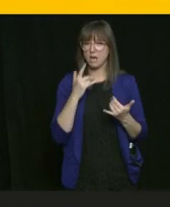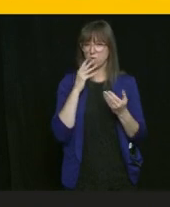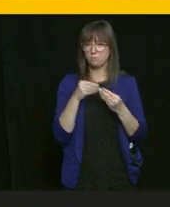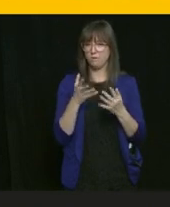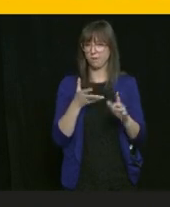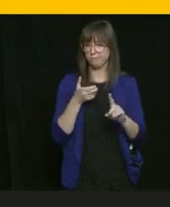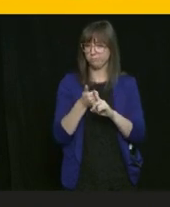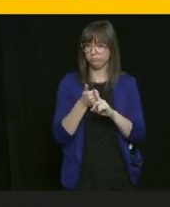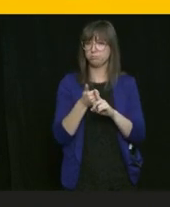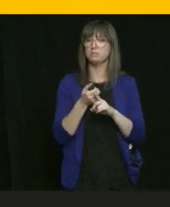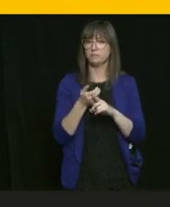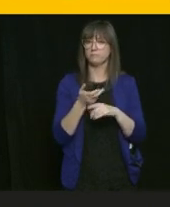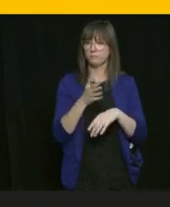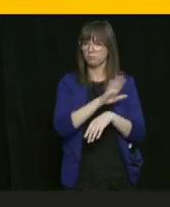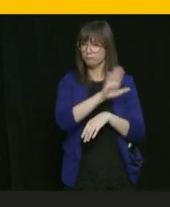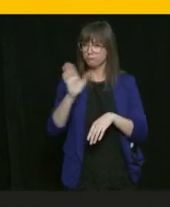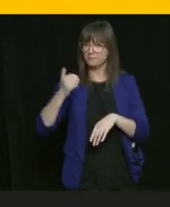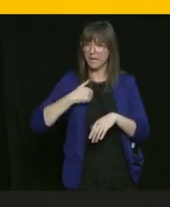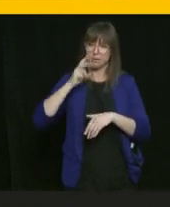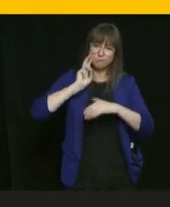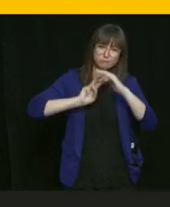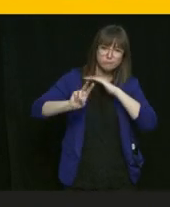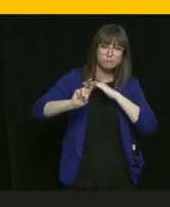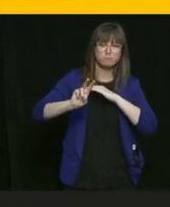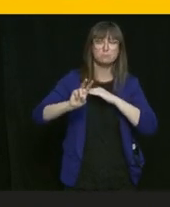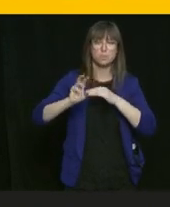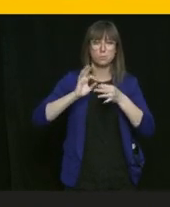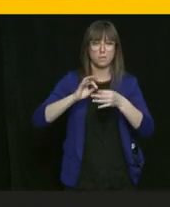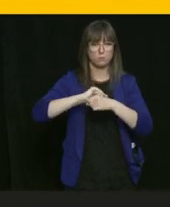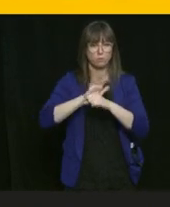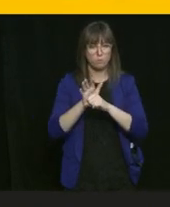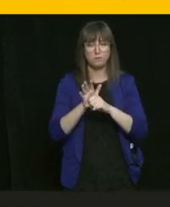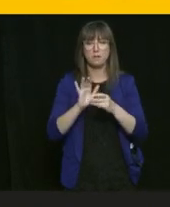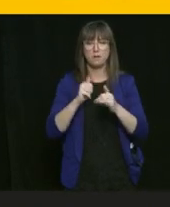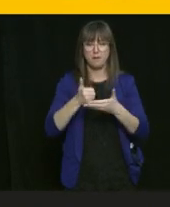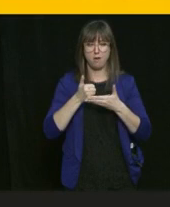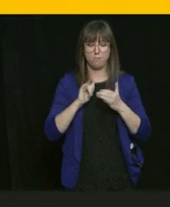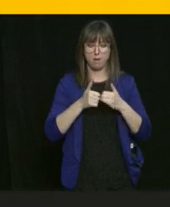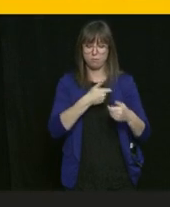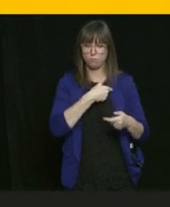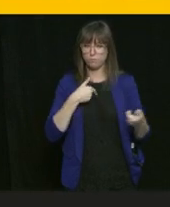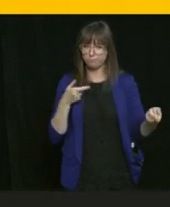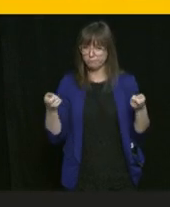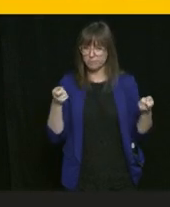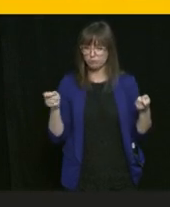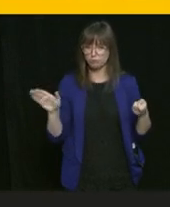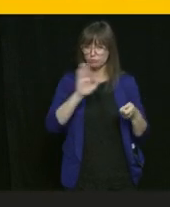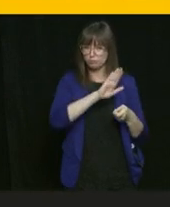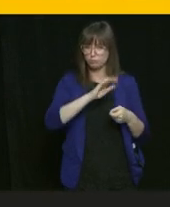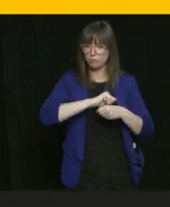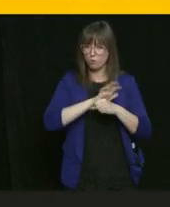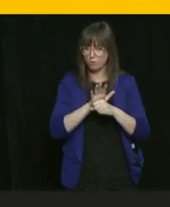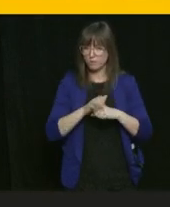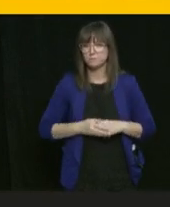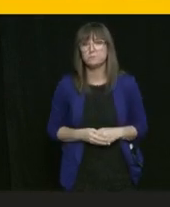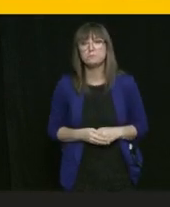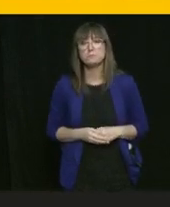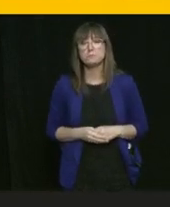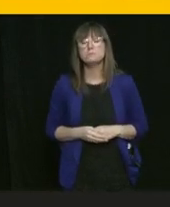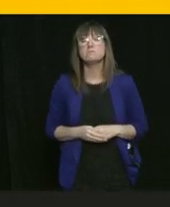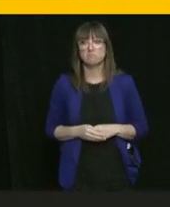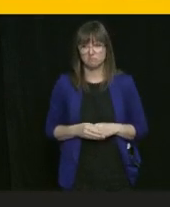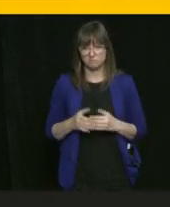national epidemiology and modelling work that informs the ongoing management of COVID-19 in Canada. Canada has marked